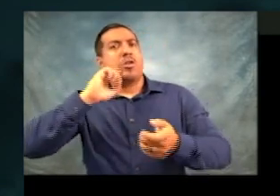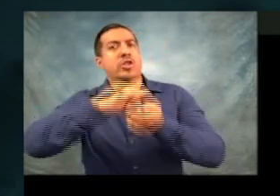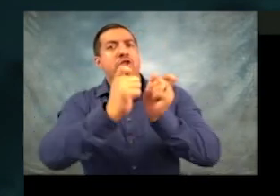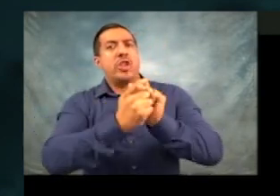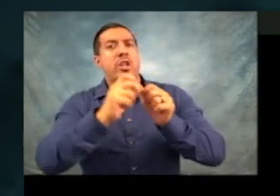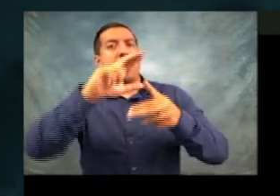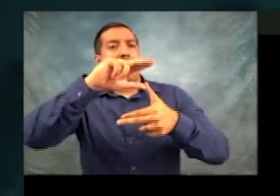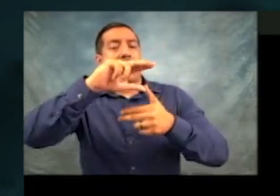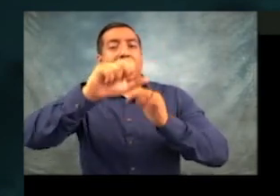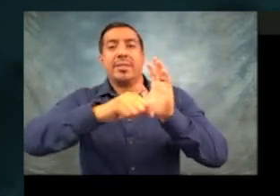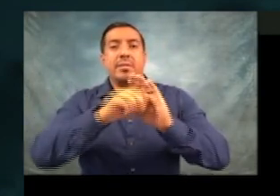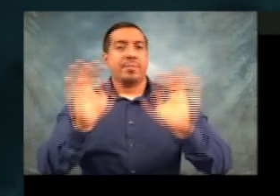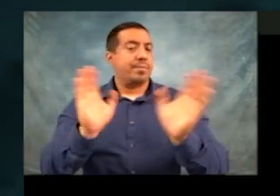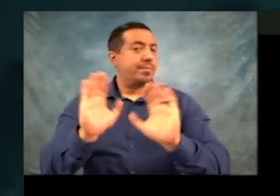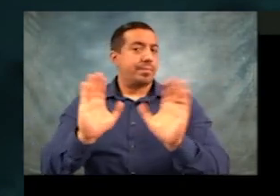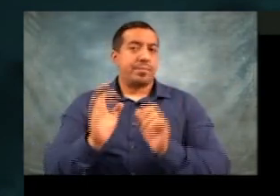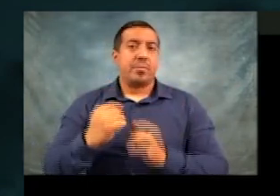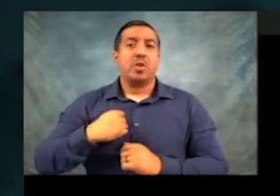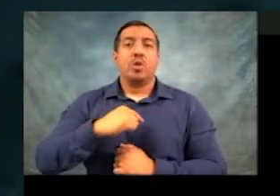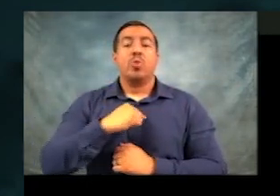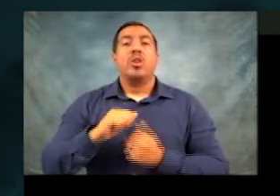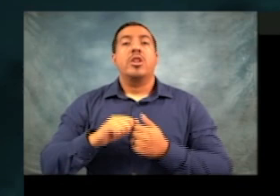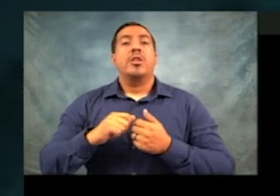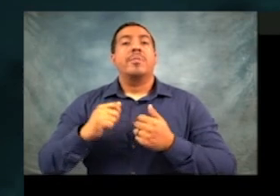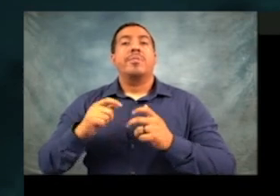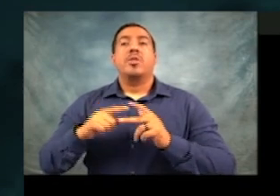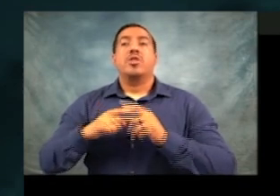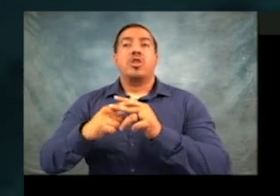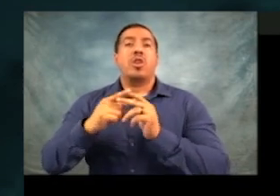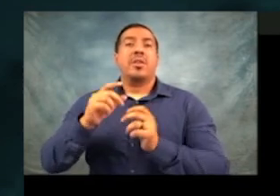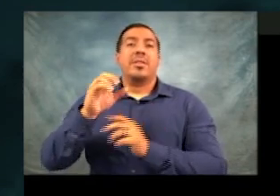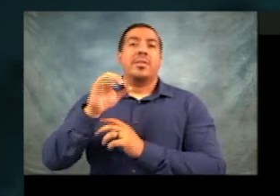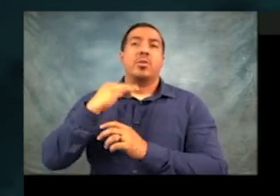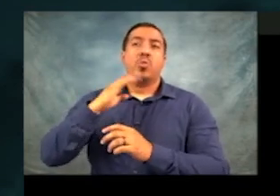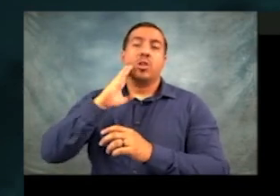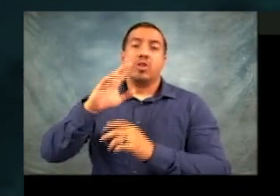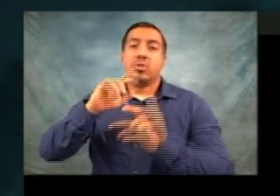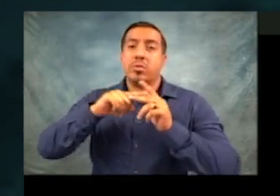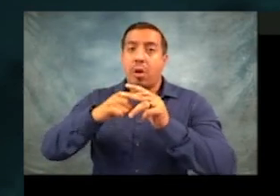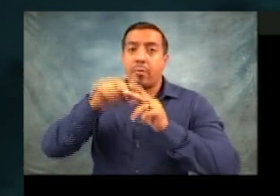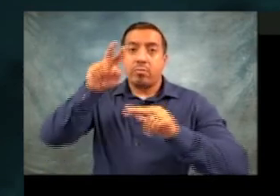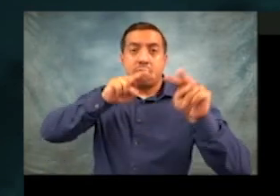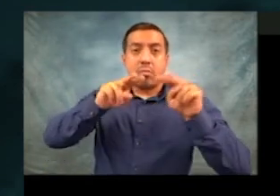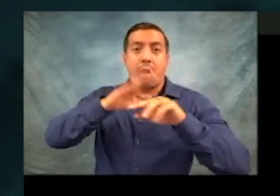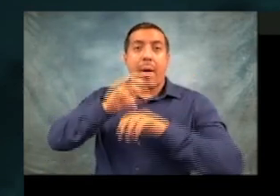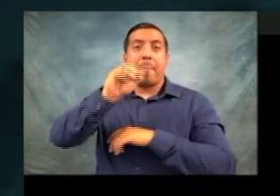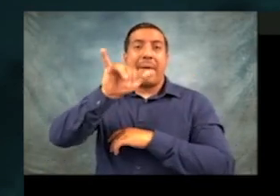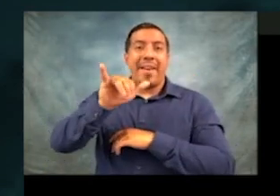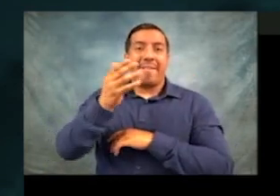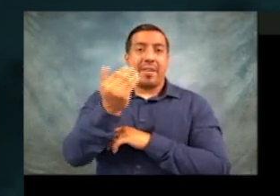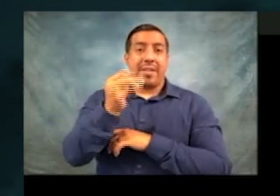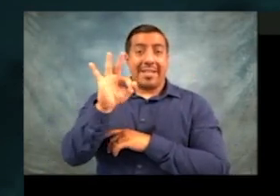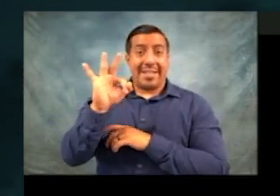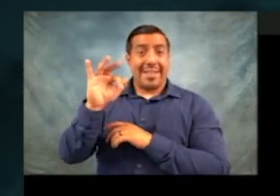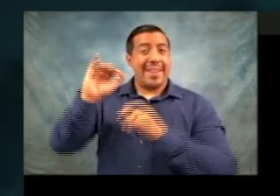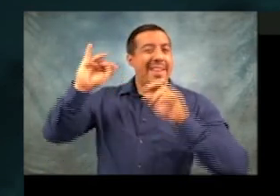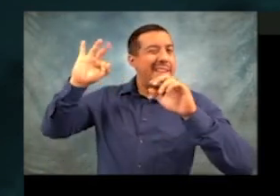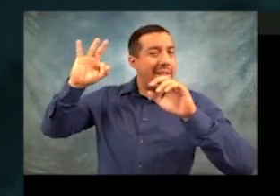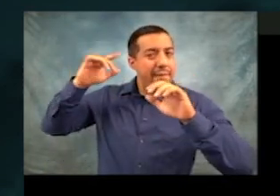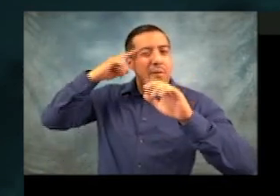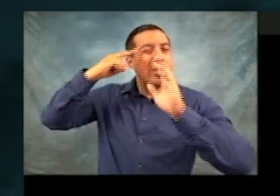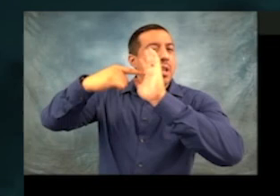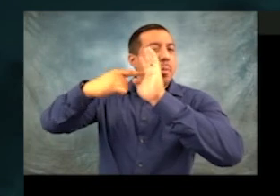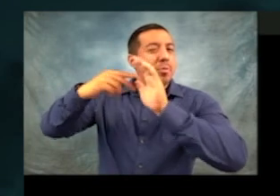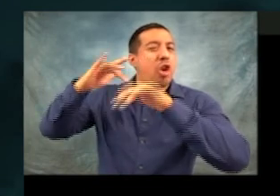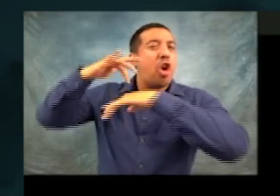way. We're just starting our outlooks on May 15th to, if we do have an early season storm, and